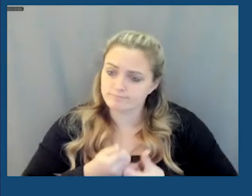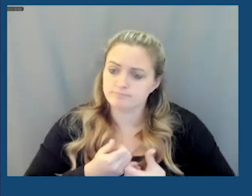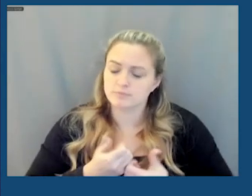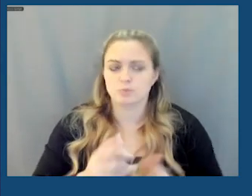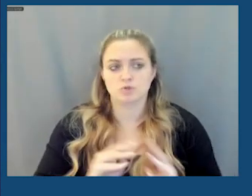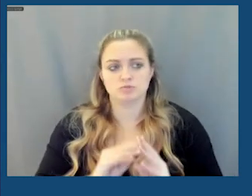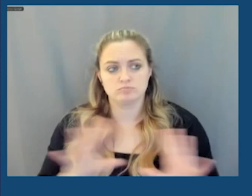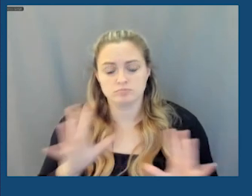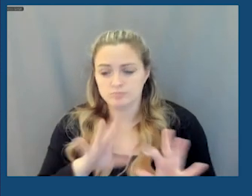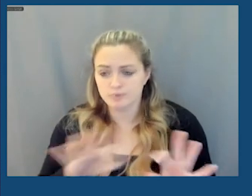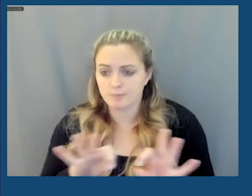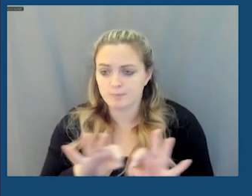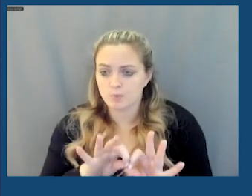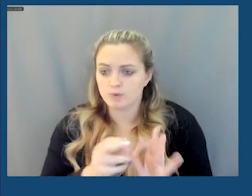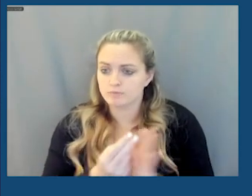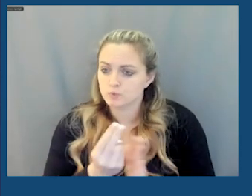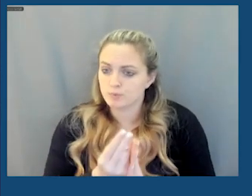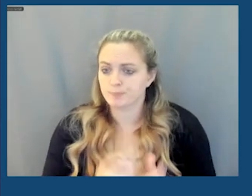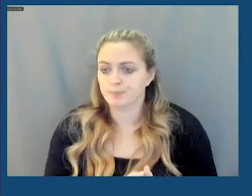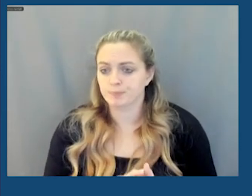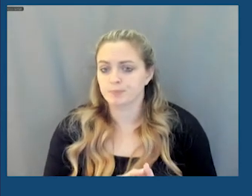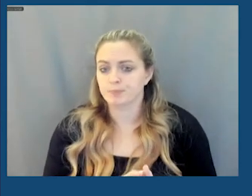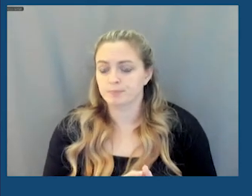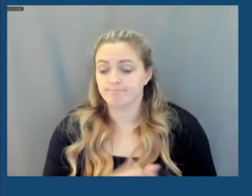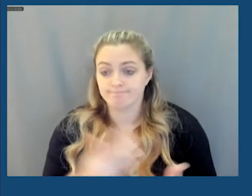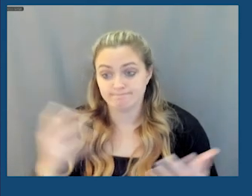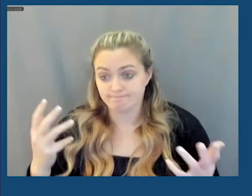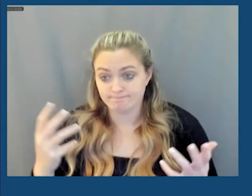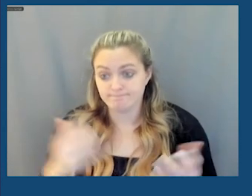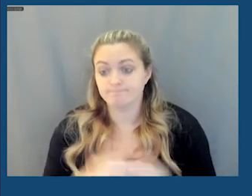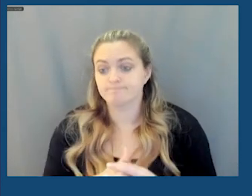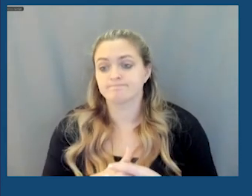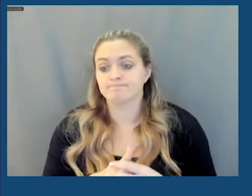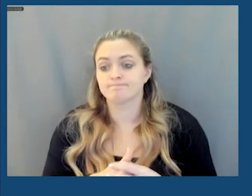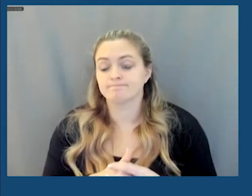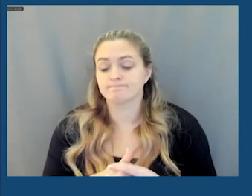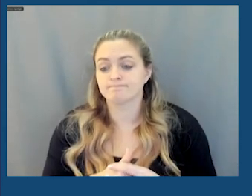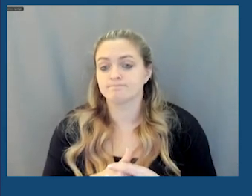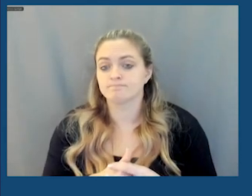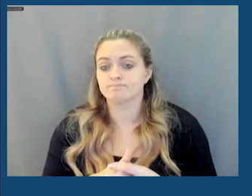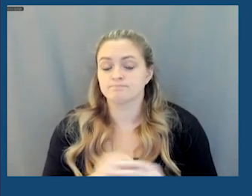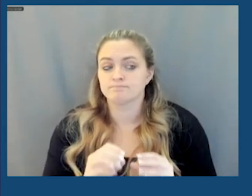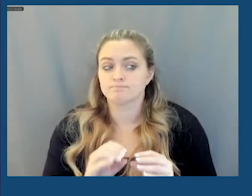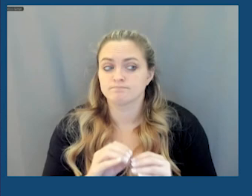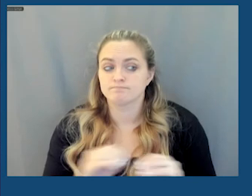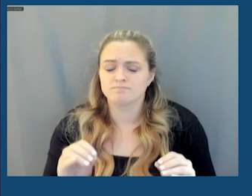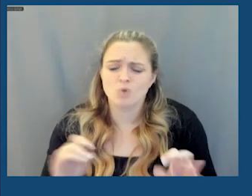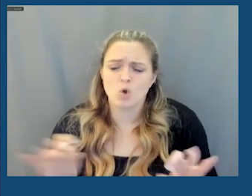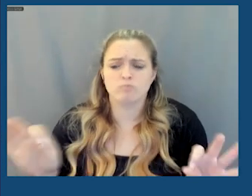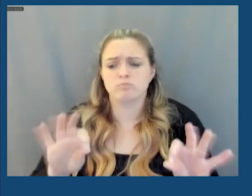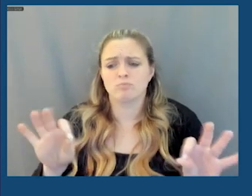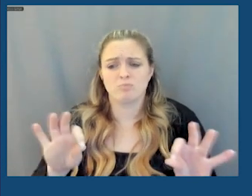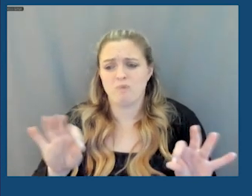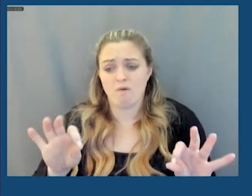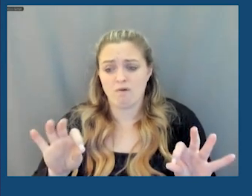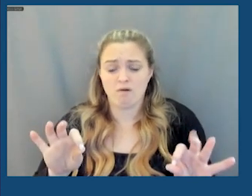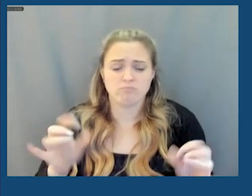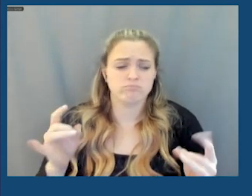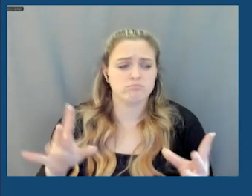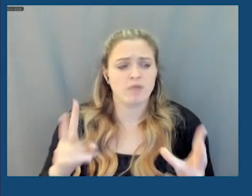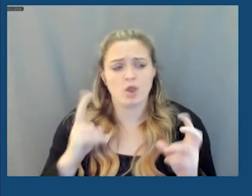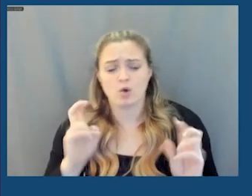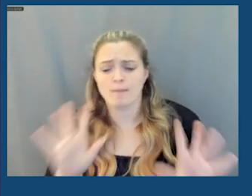important truth, and that is that there is no small hate crime. Every